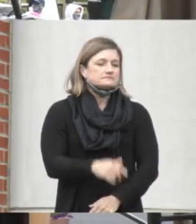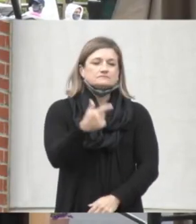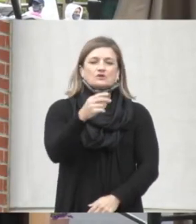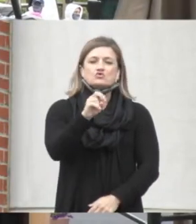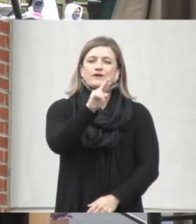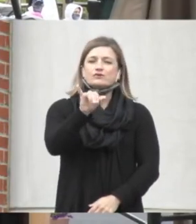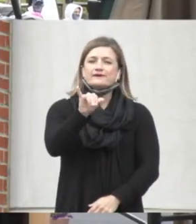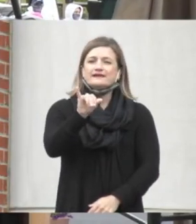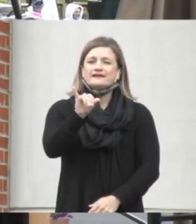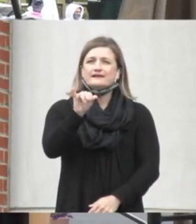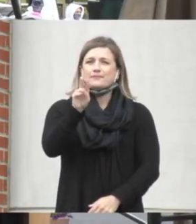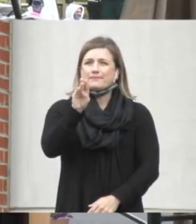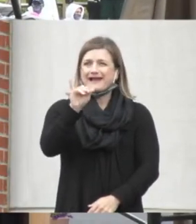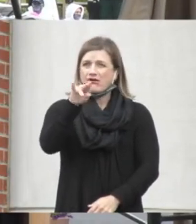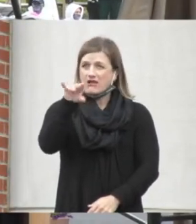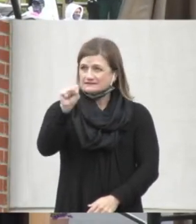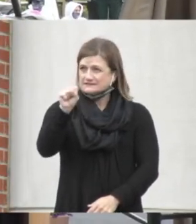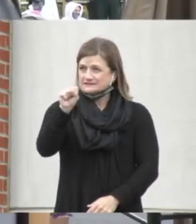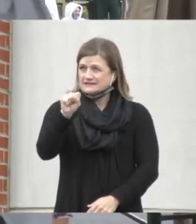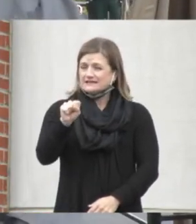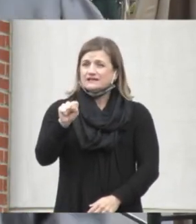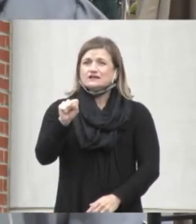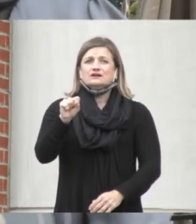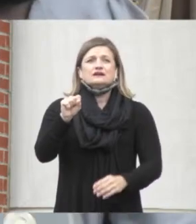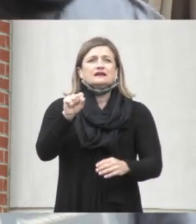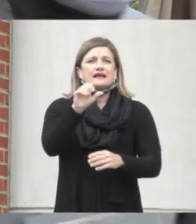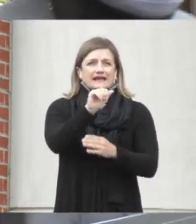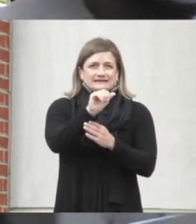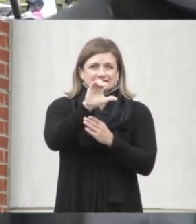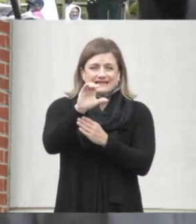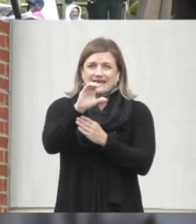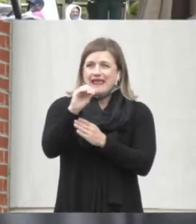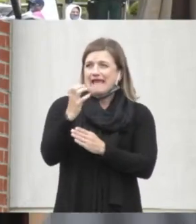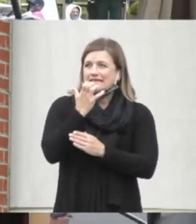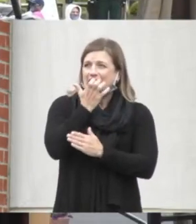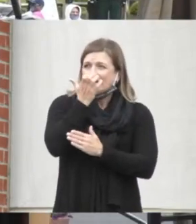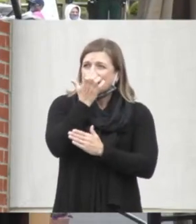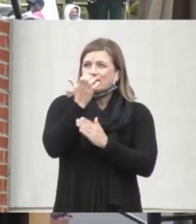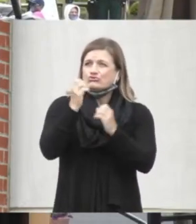Gregory Byros, Air Conditioning, Heating, and Refrigeration Technology.